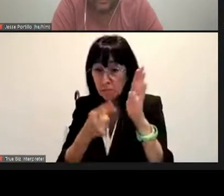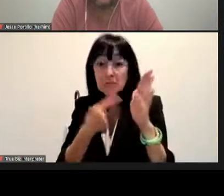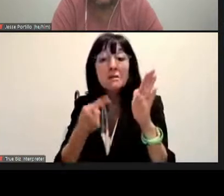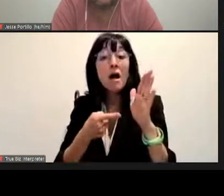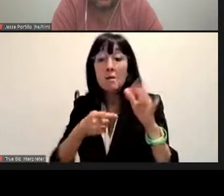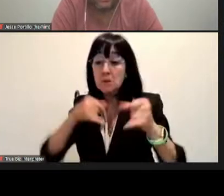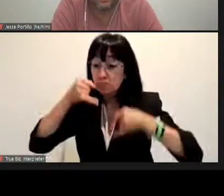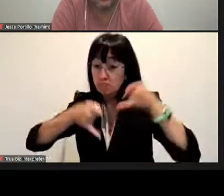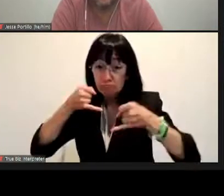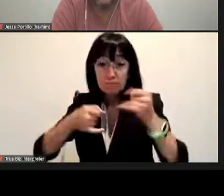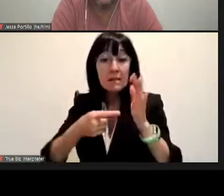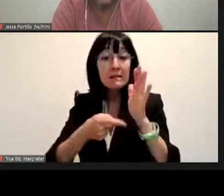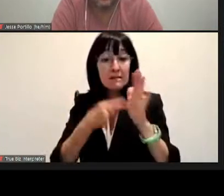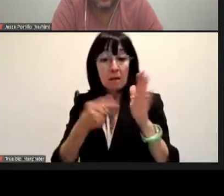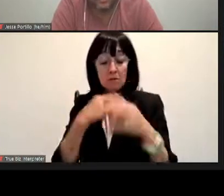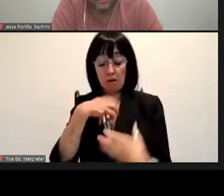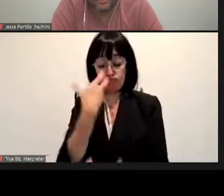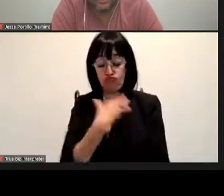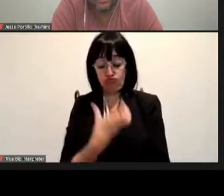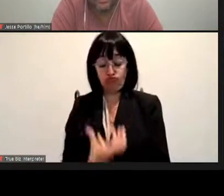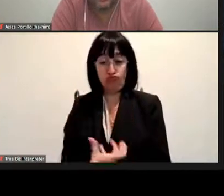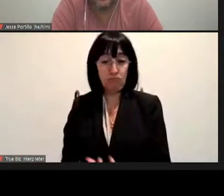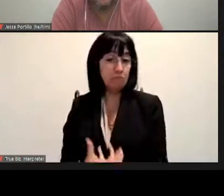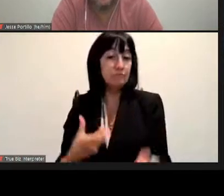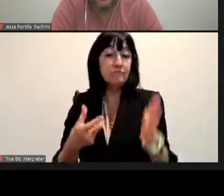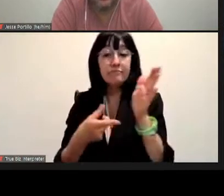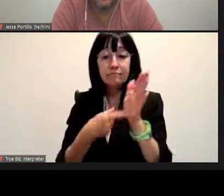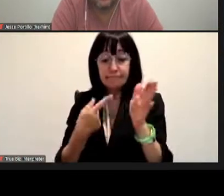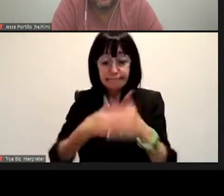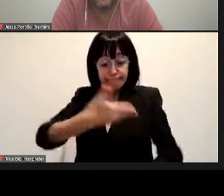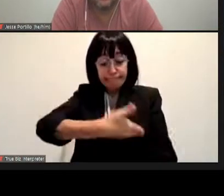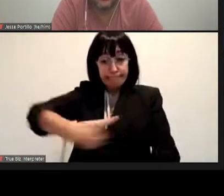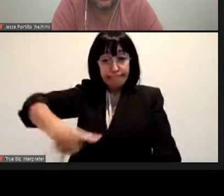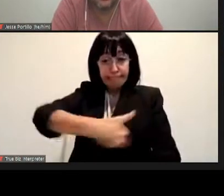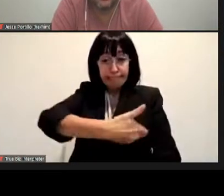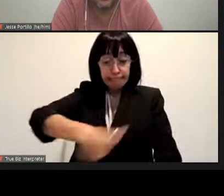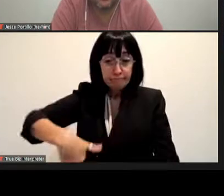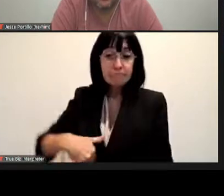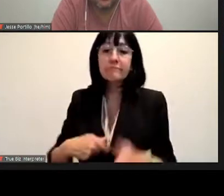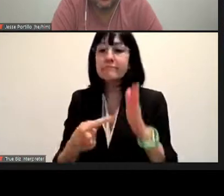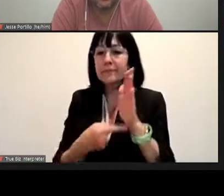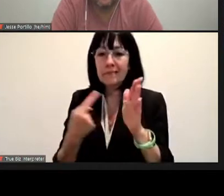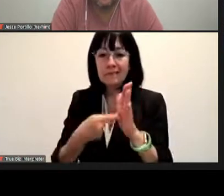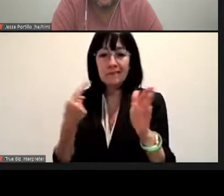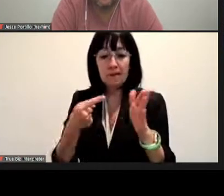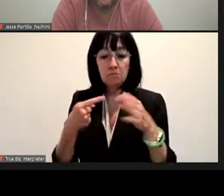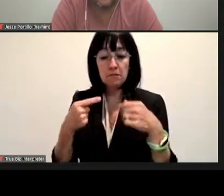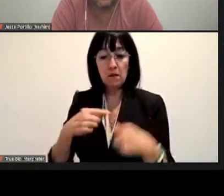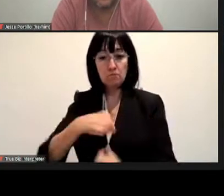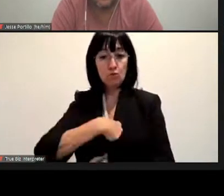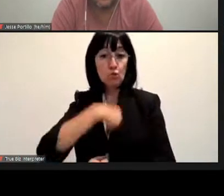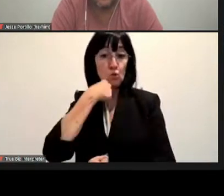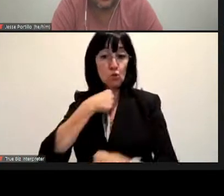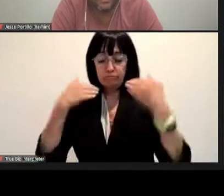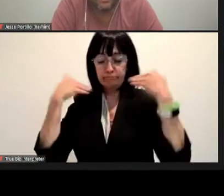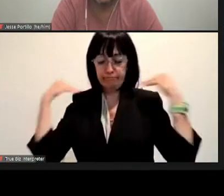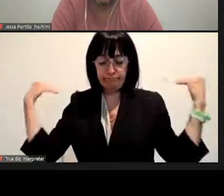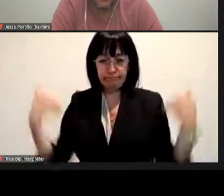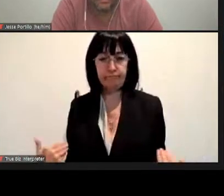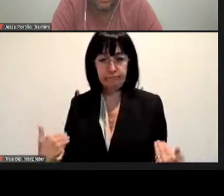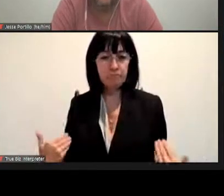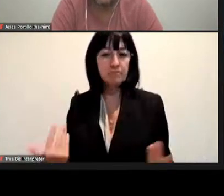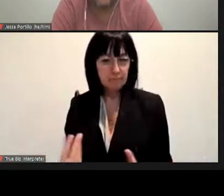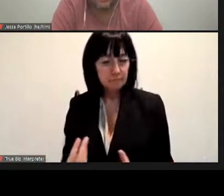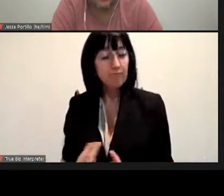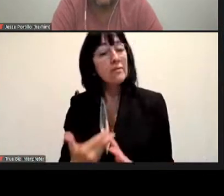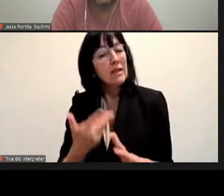meant crop tops. It has meant boxy suits. When you say masculine, especially when we're talking about art and characters, it's like, what